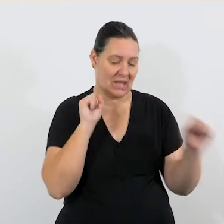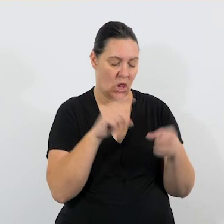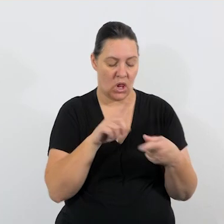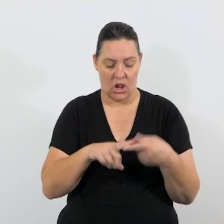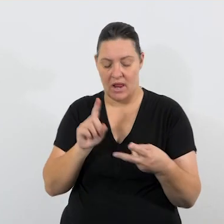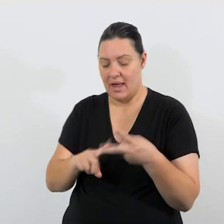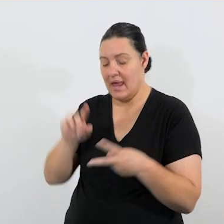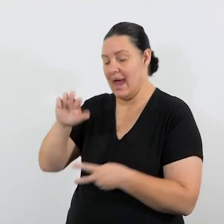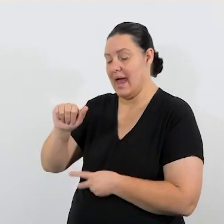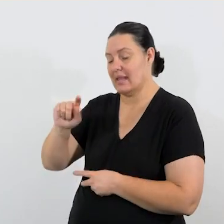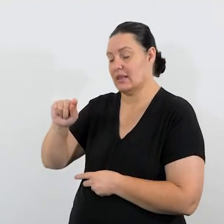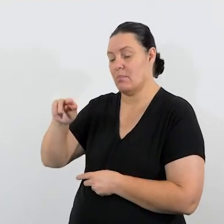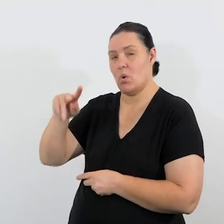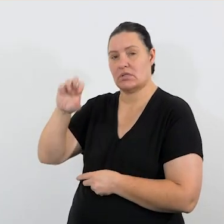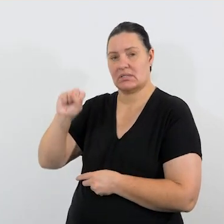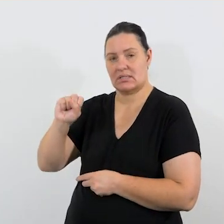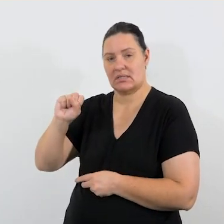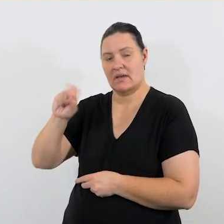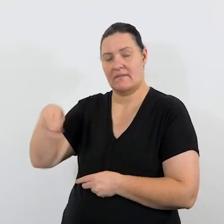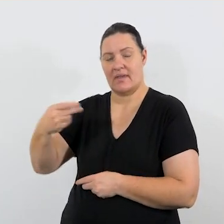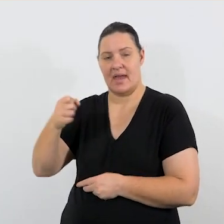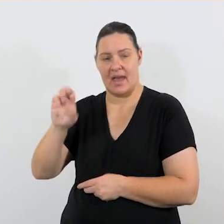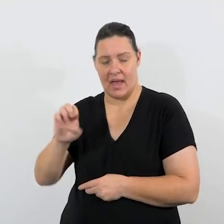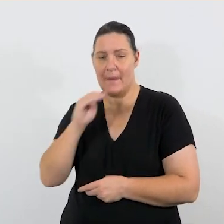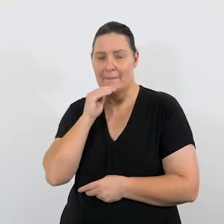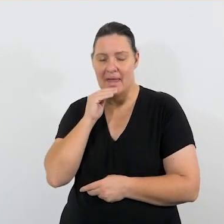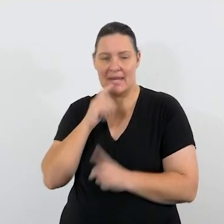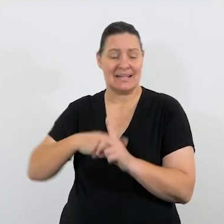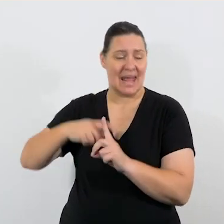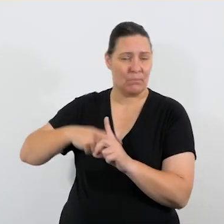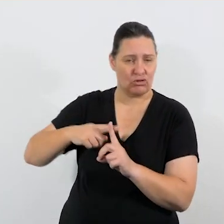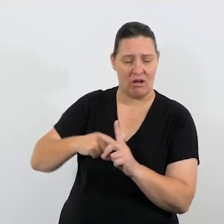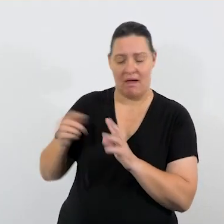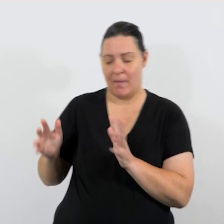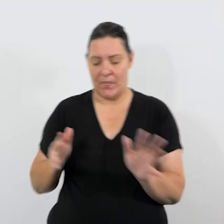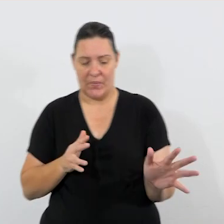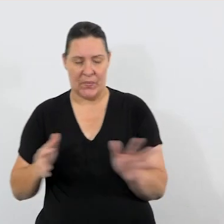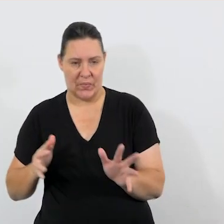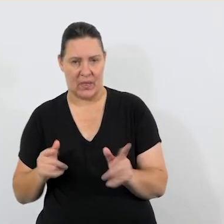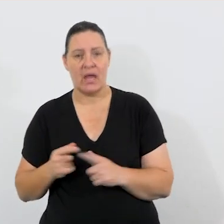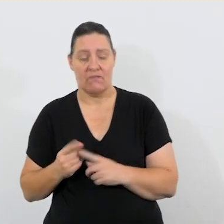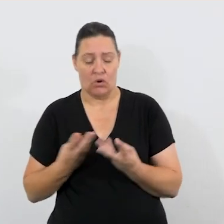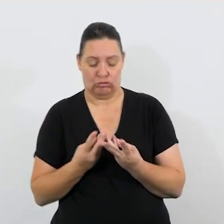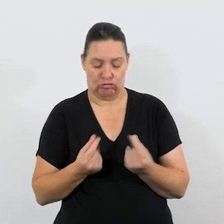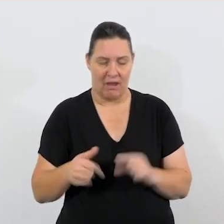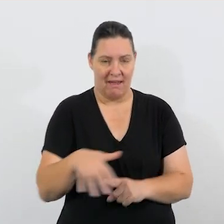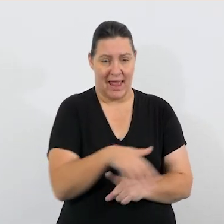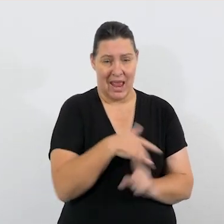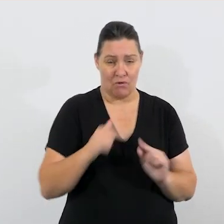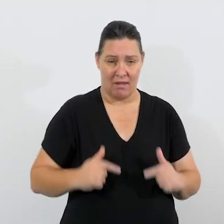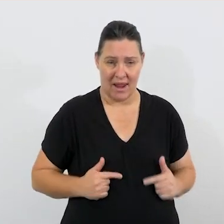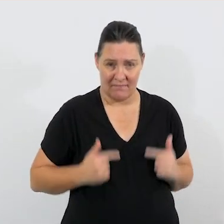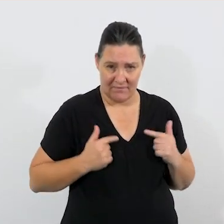and the atmosphere in terms of temperature and air movement around you. If you live in a dry